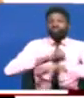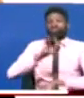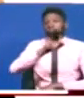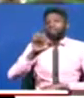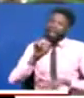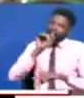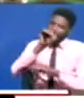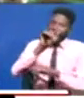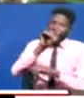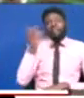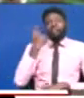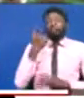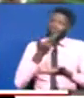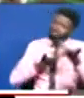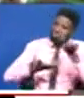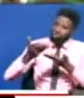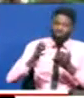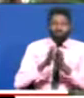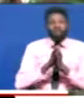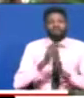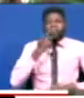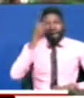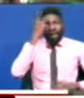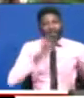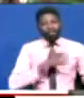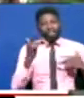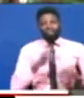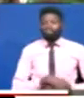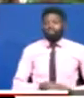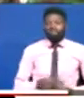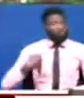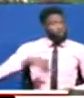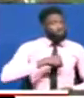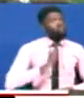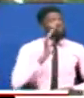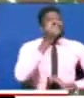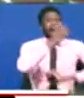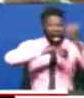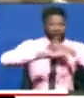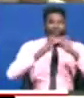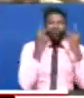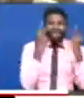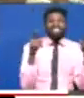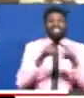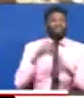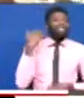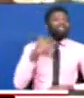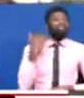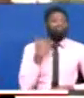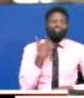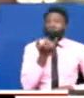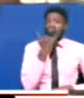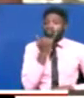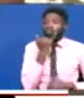concerned parents. I think we shall take it very seriously as a criminal offence if, as we have directed you to look for the